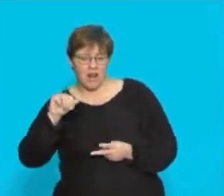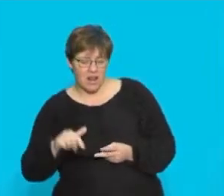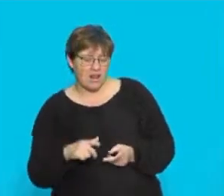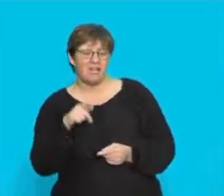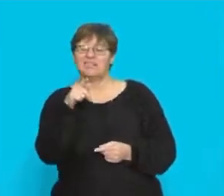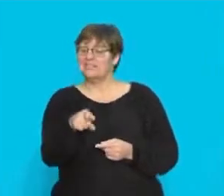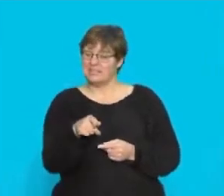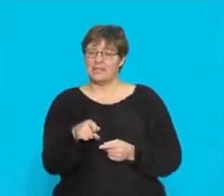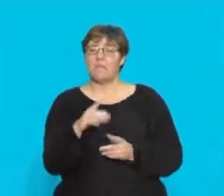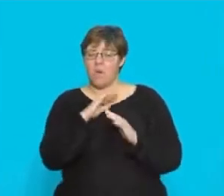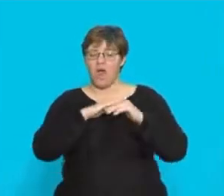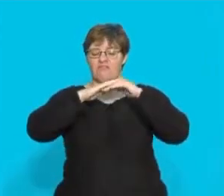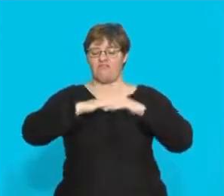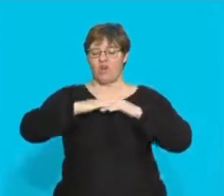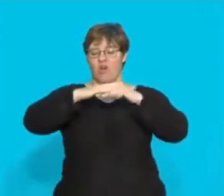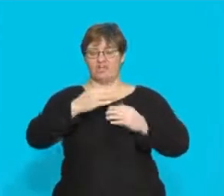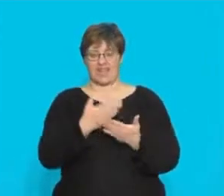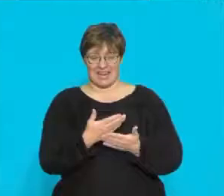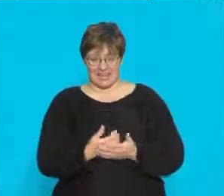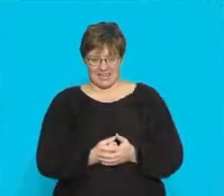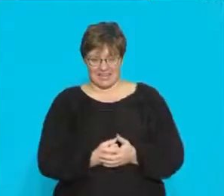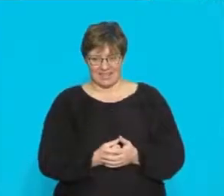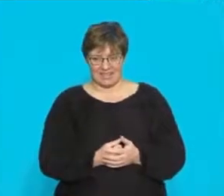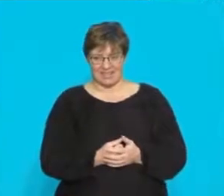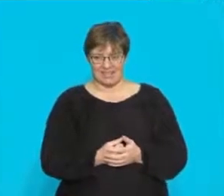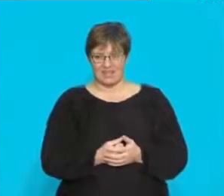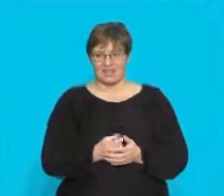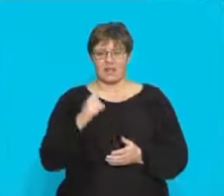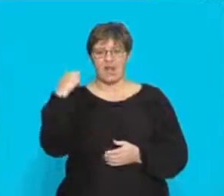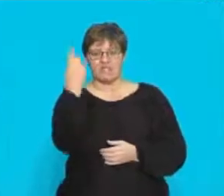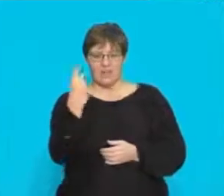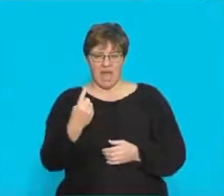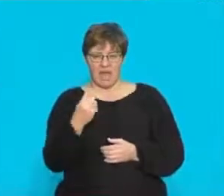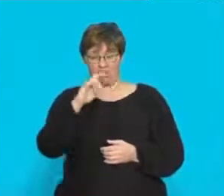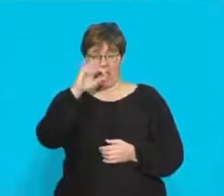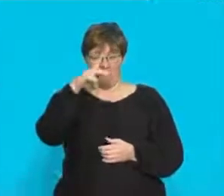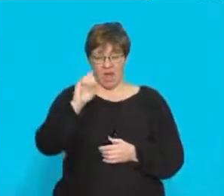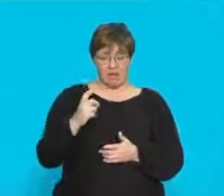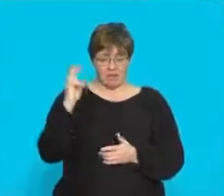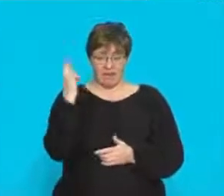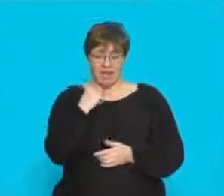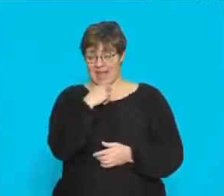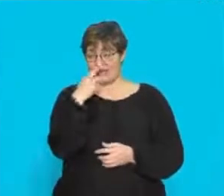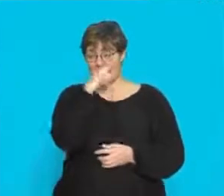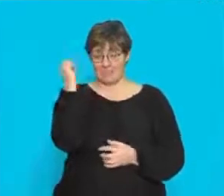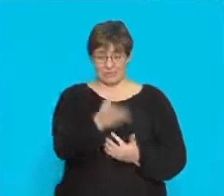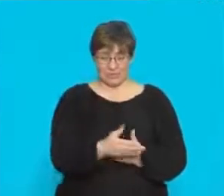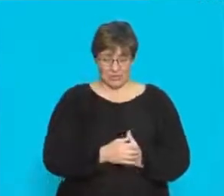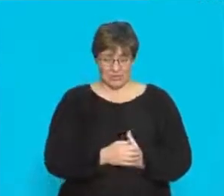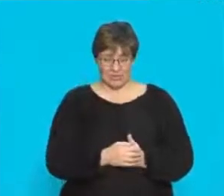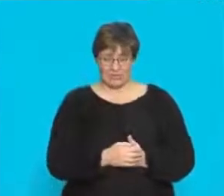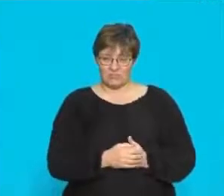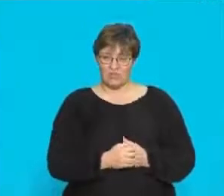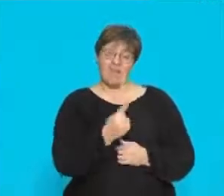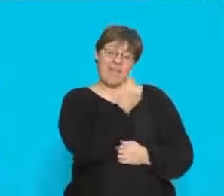and floating. But it's got that typical, I think it's such a nice name, Giardia, right? The spiral chloroplasts. And each of